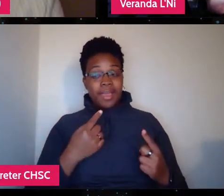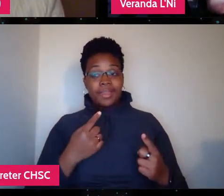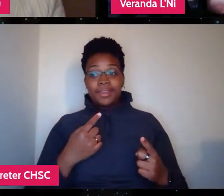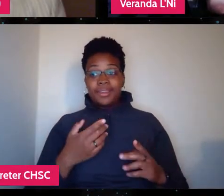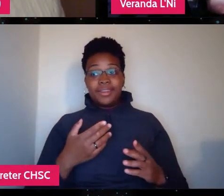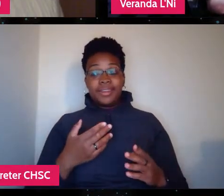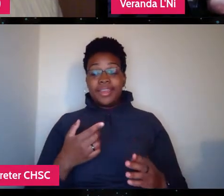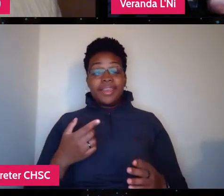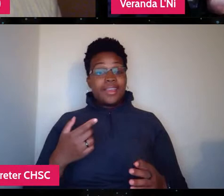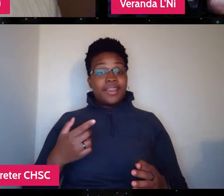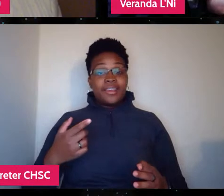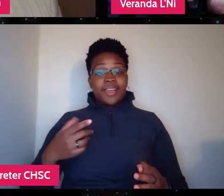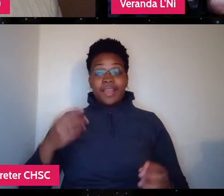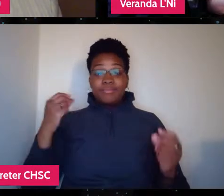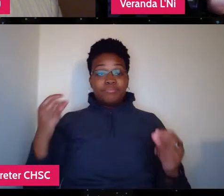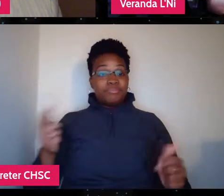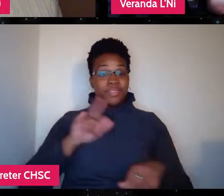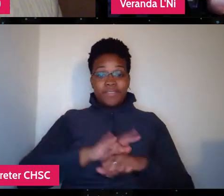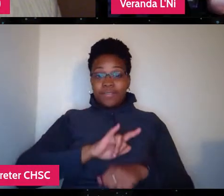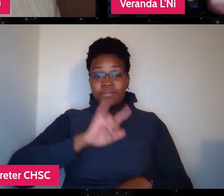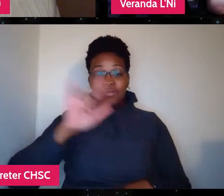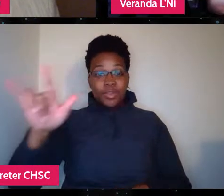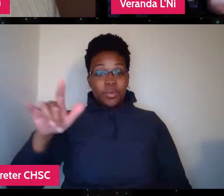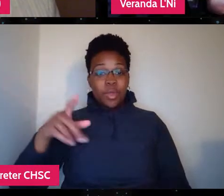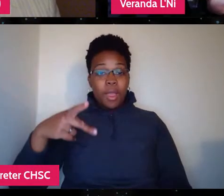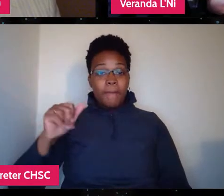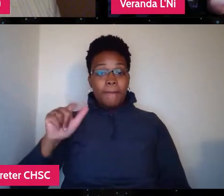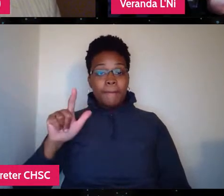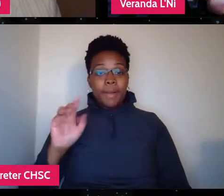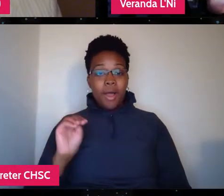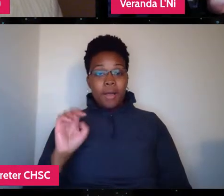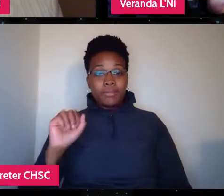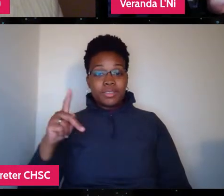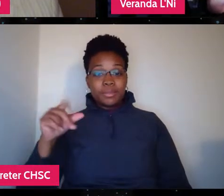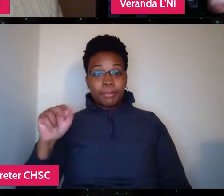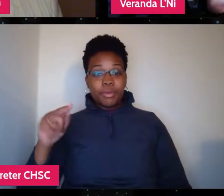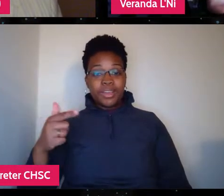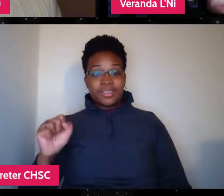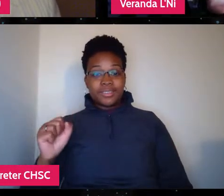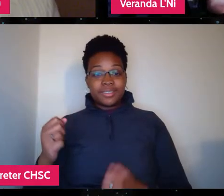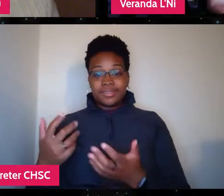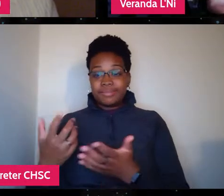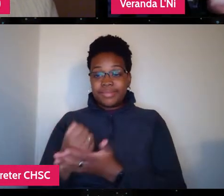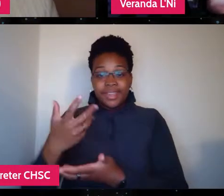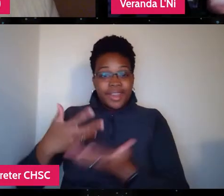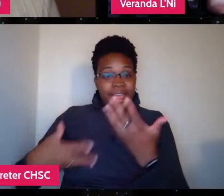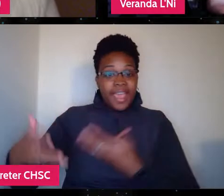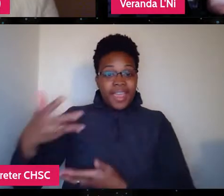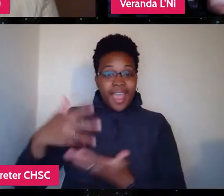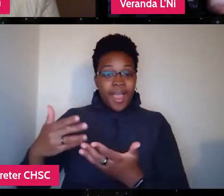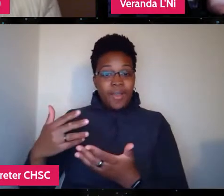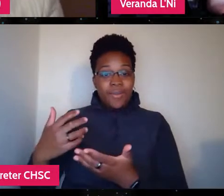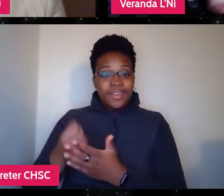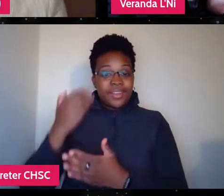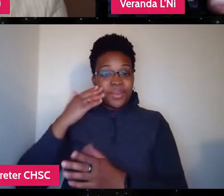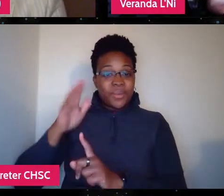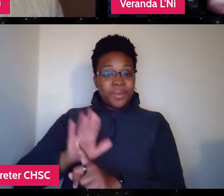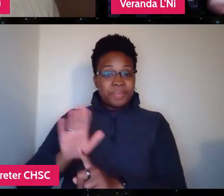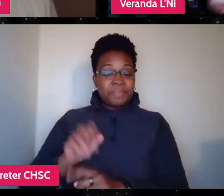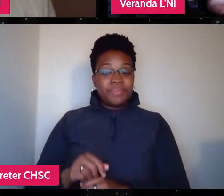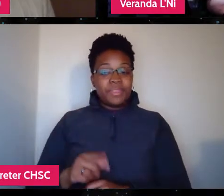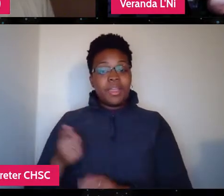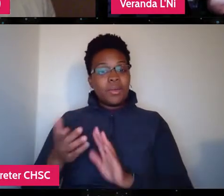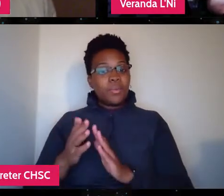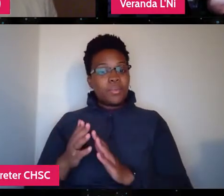to Palm Springs and hanging out with him and got to know him. But we